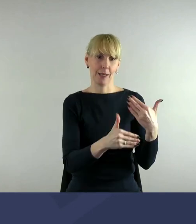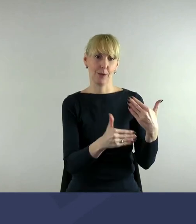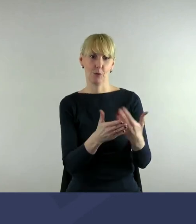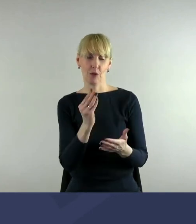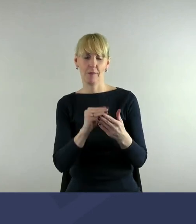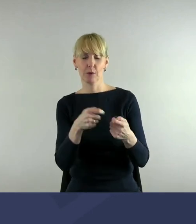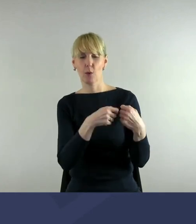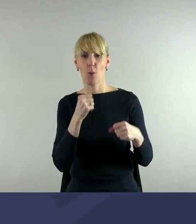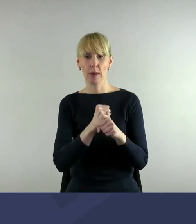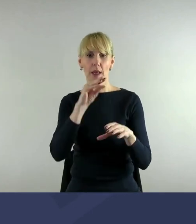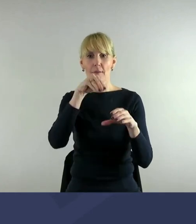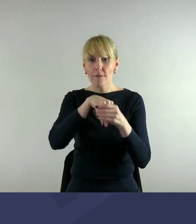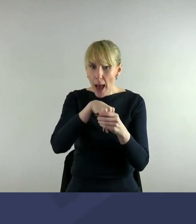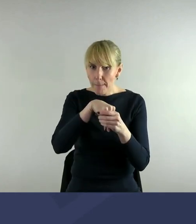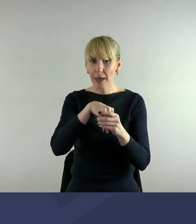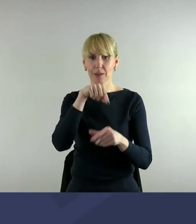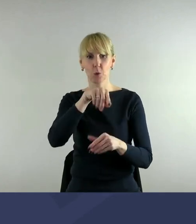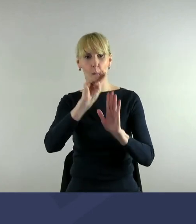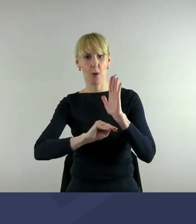not the end, that's just the end of one stage.